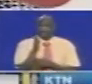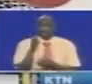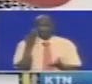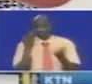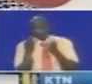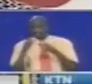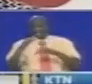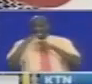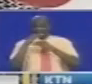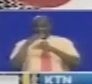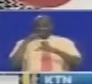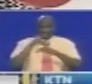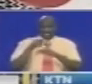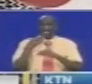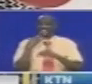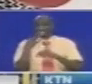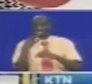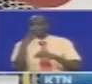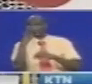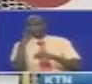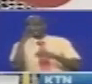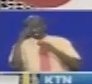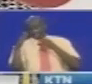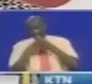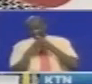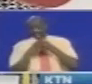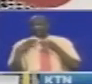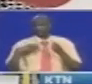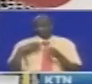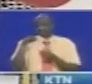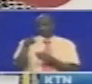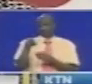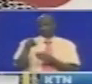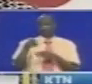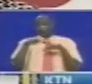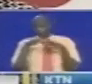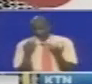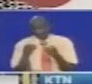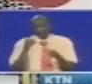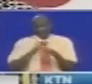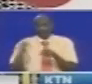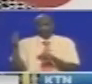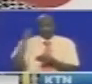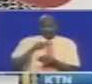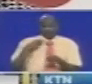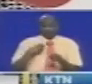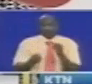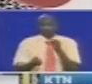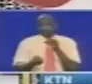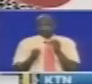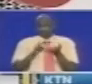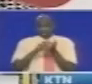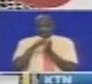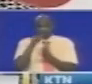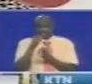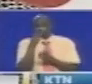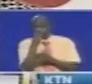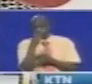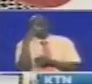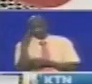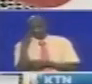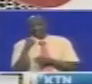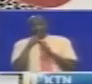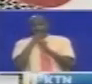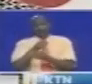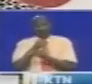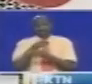limited to these 349 individuals, or as we have come to define them, the two or three horses